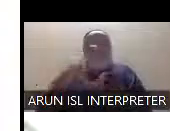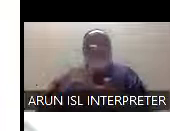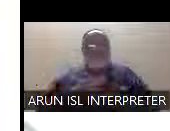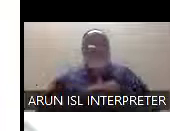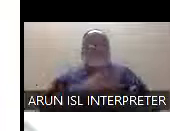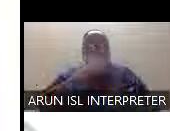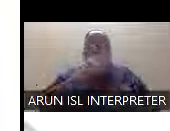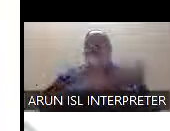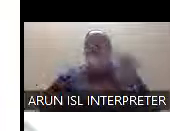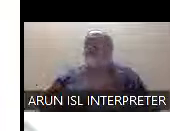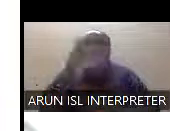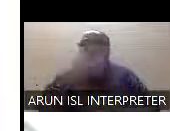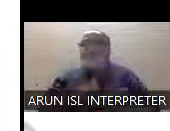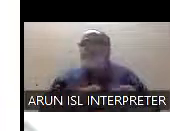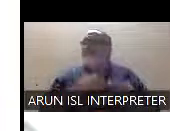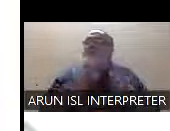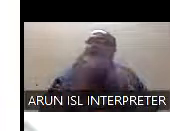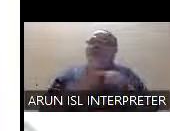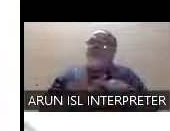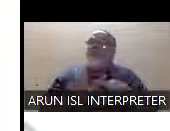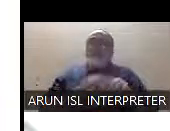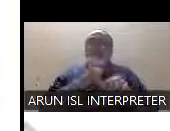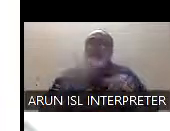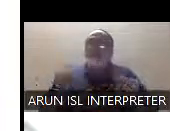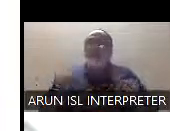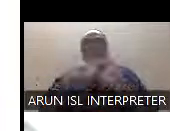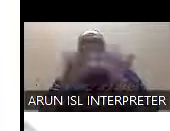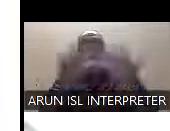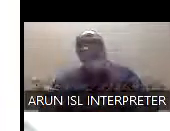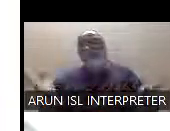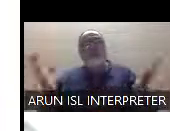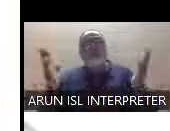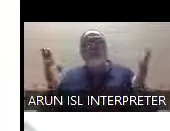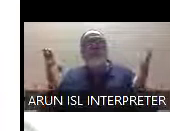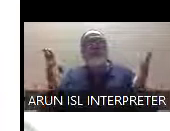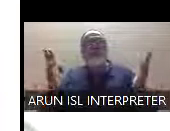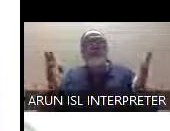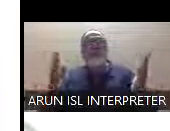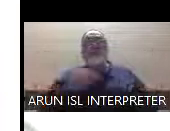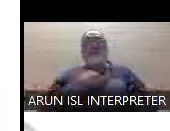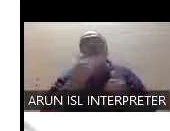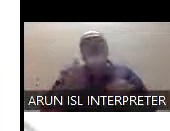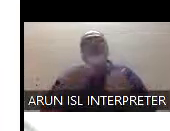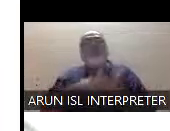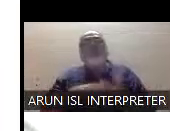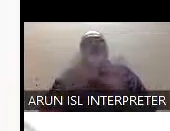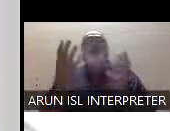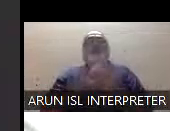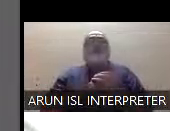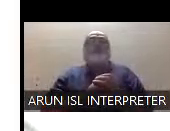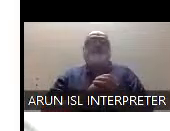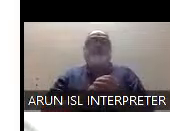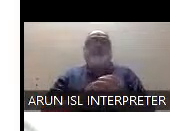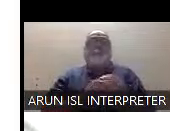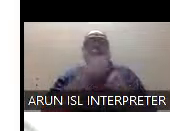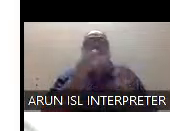with disabilities. This kind of barriers are equally applicable to for other marginalized groups. And lastly, communication